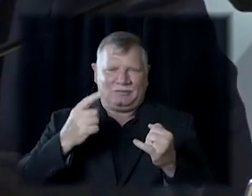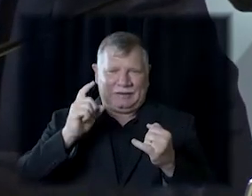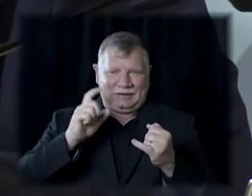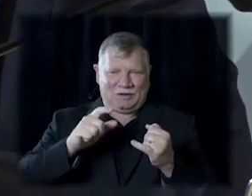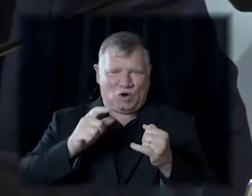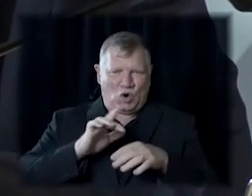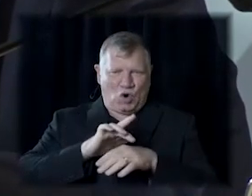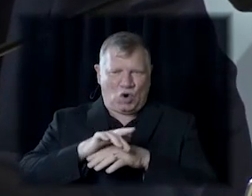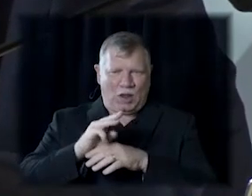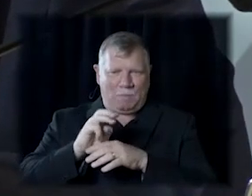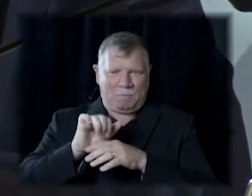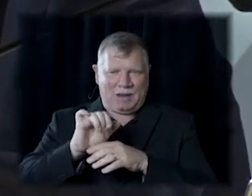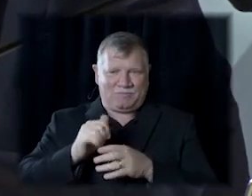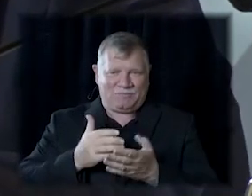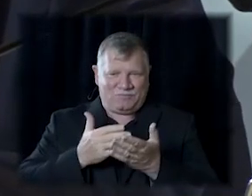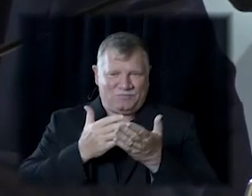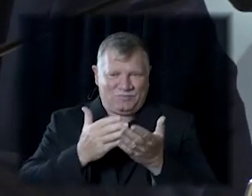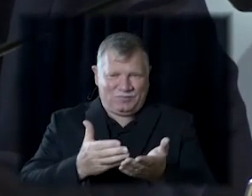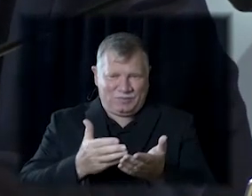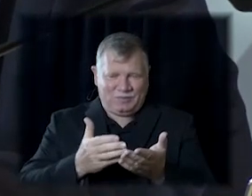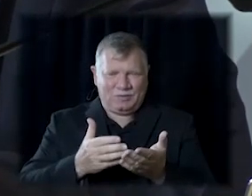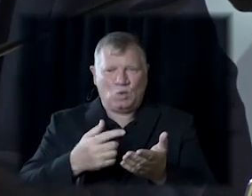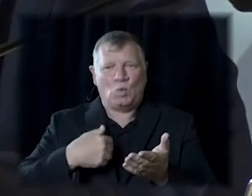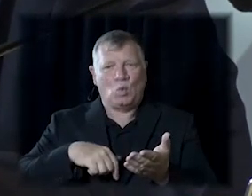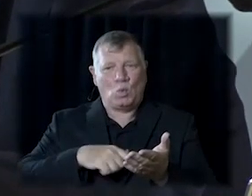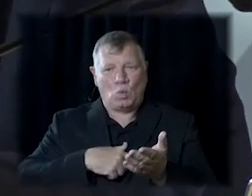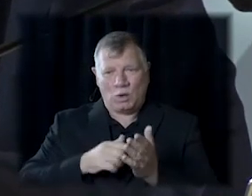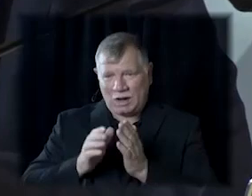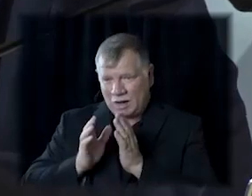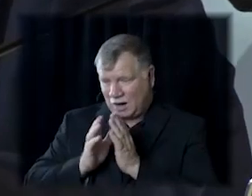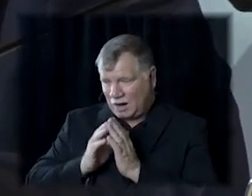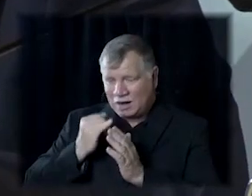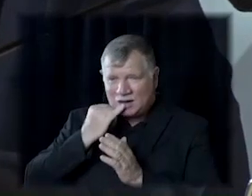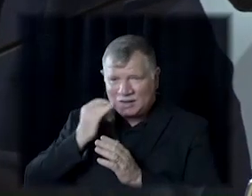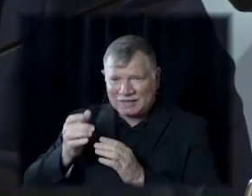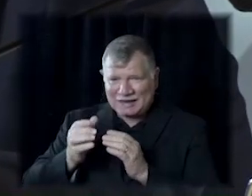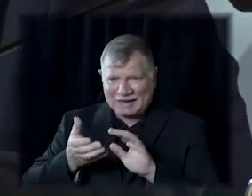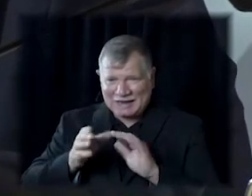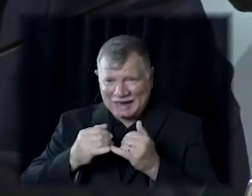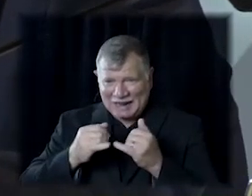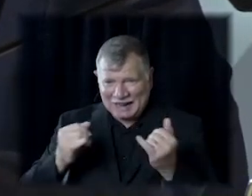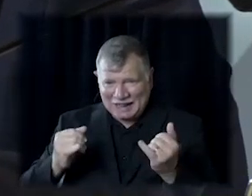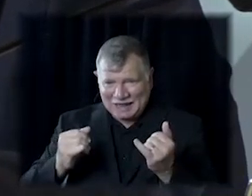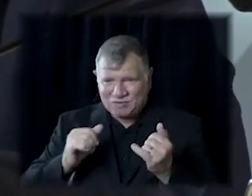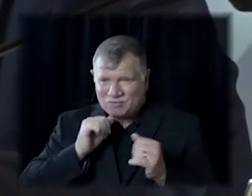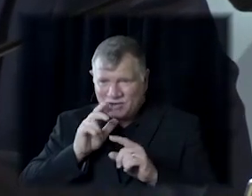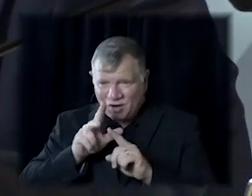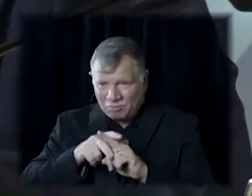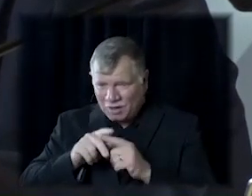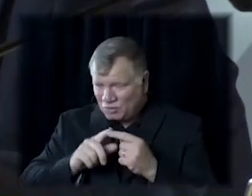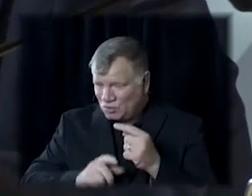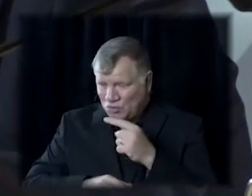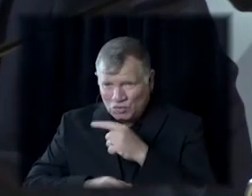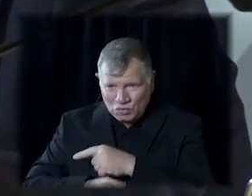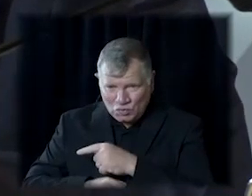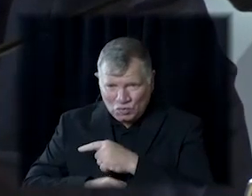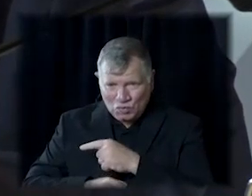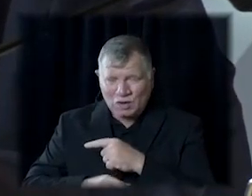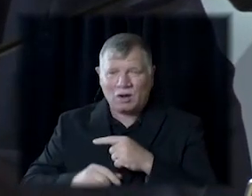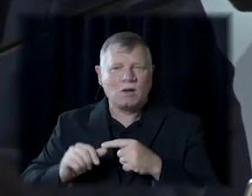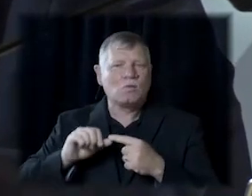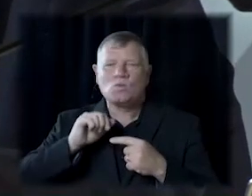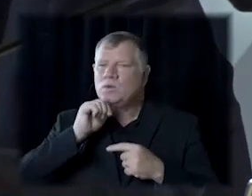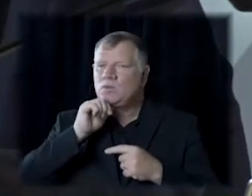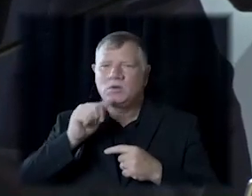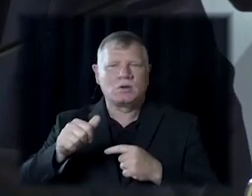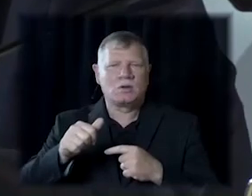actions. We asked the party to agree that that deadline would not apply to you. We would